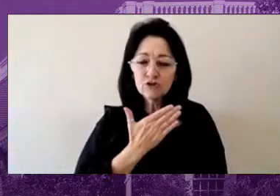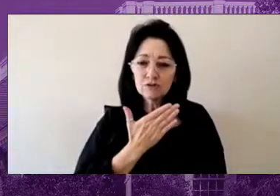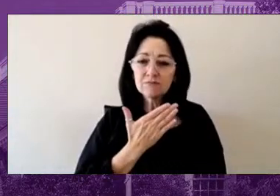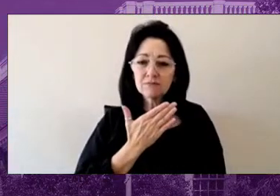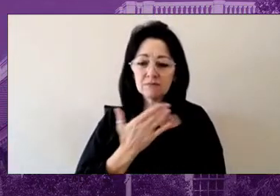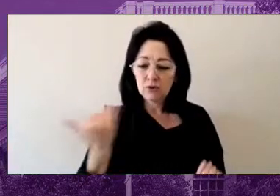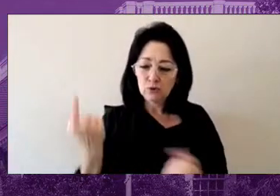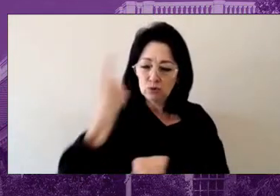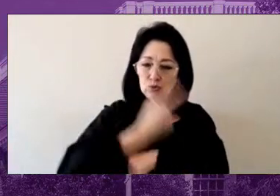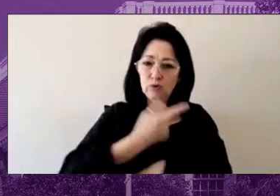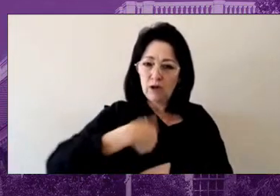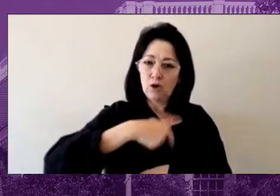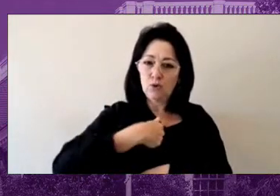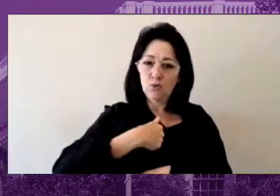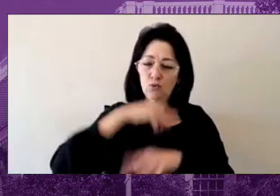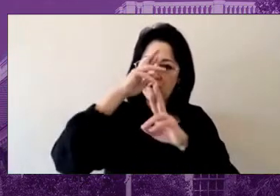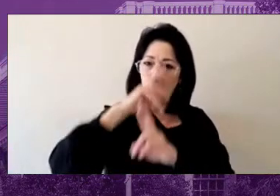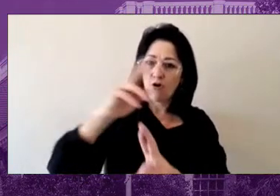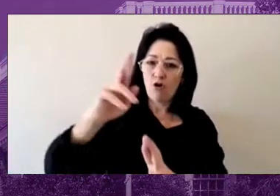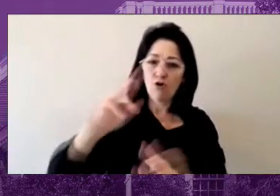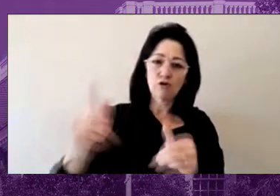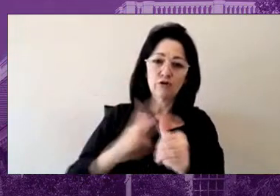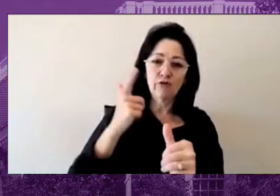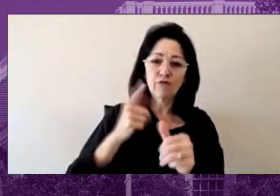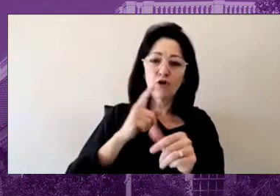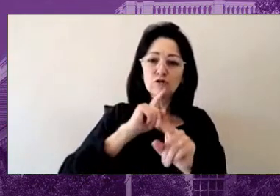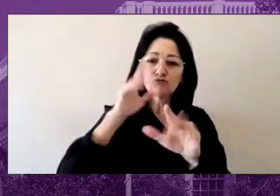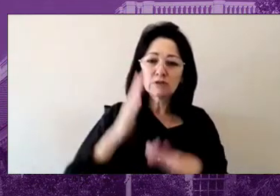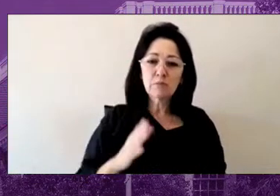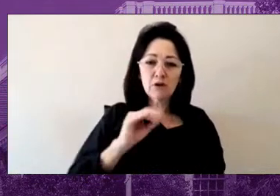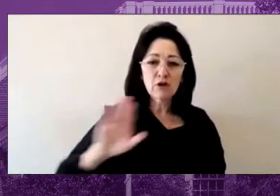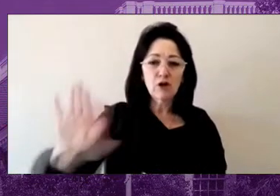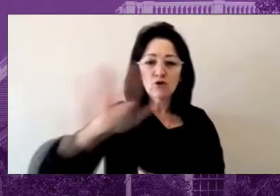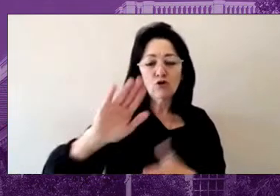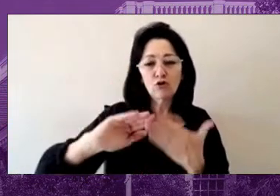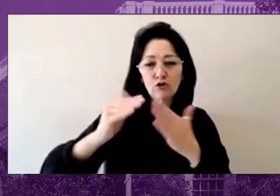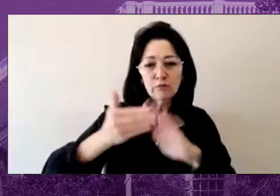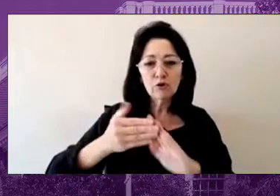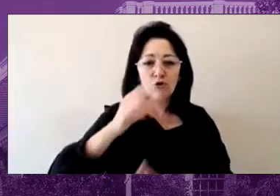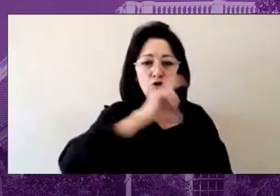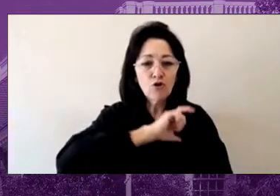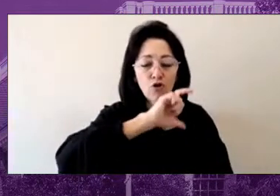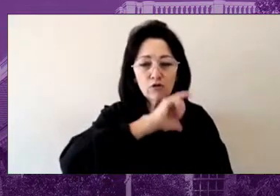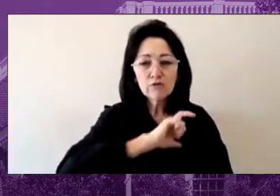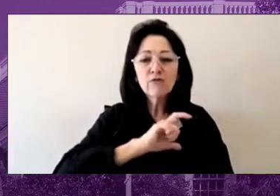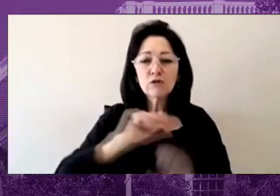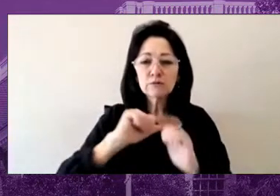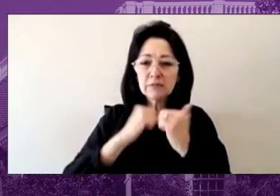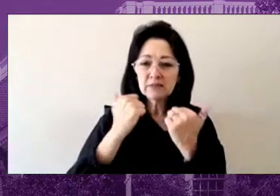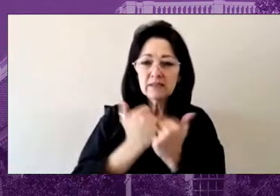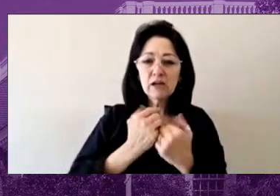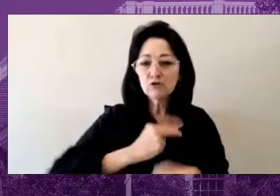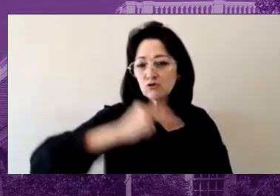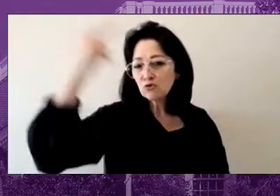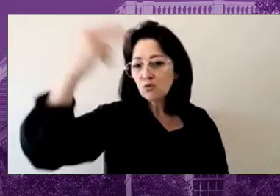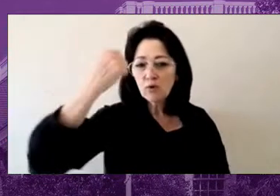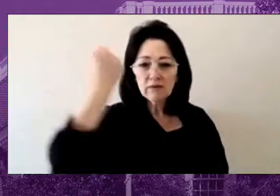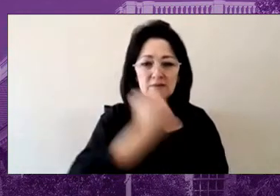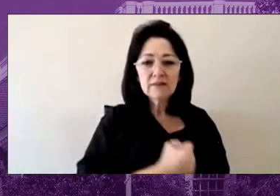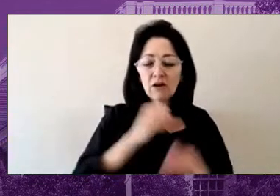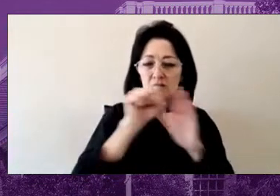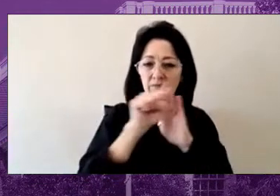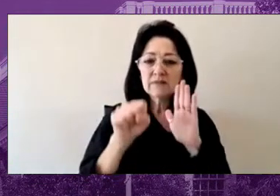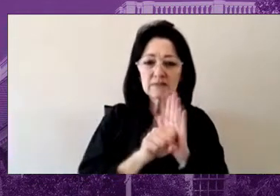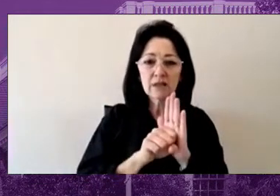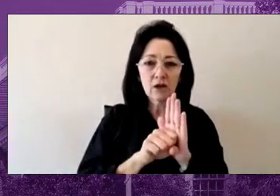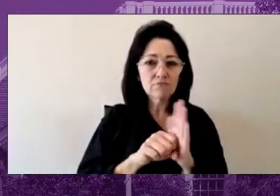first responders and the first responder community. Our law enforcement agencies up and down the state would be gathered with us